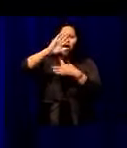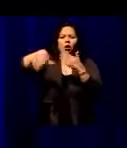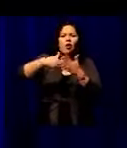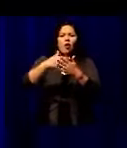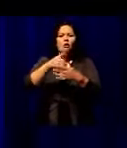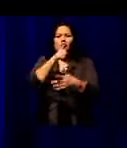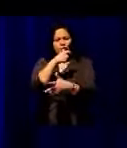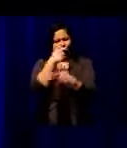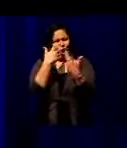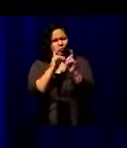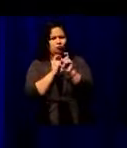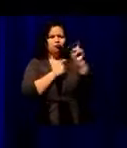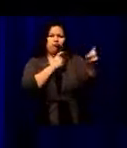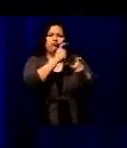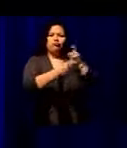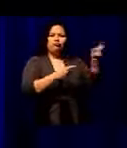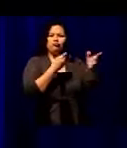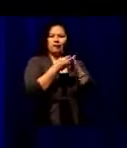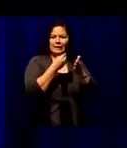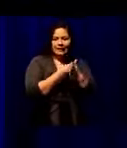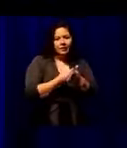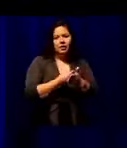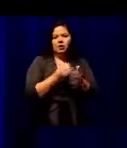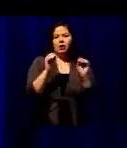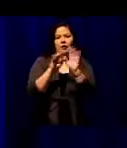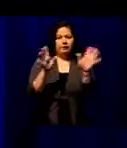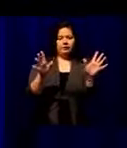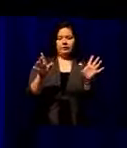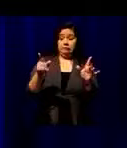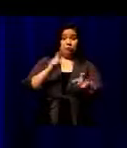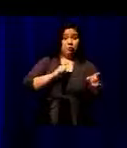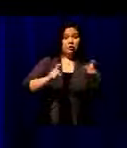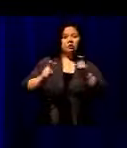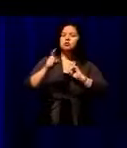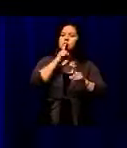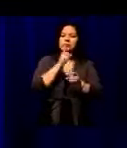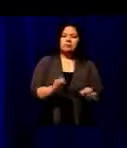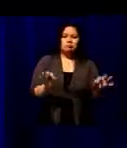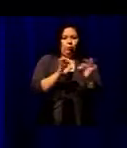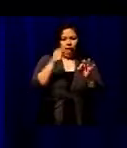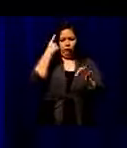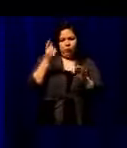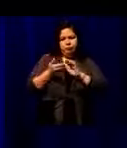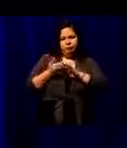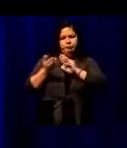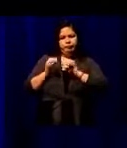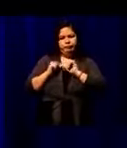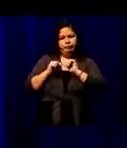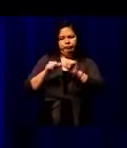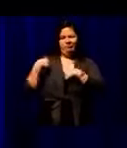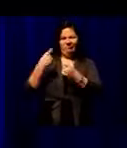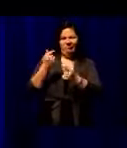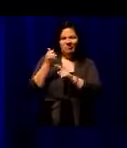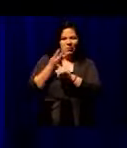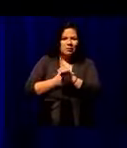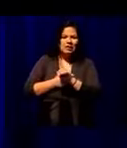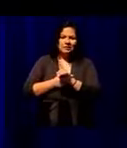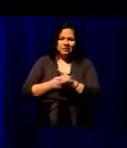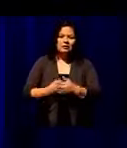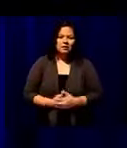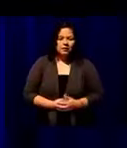incredible donors. Obviously, donations have been very important to the Cultch over these past few